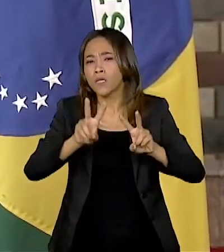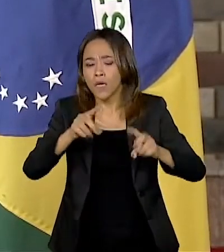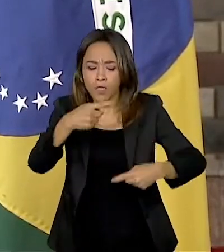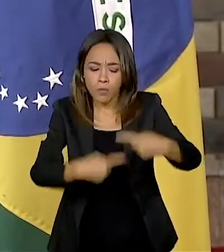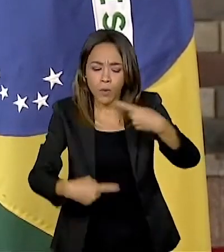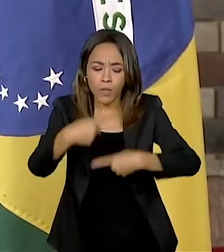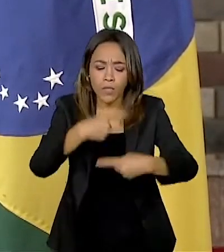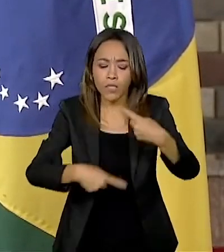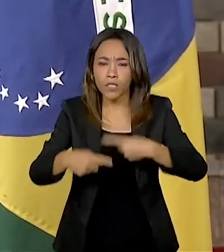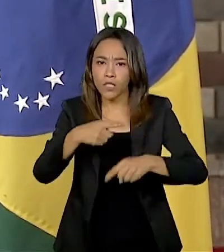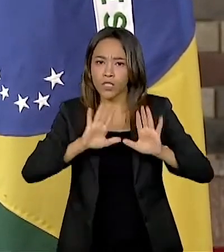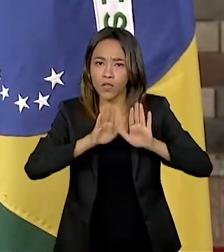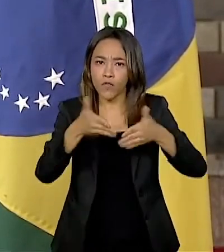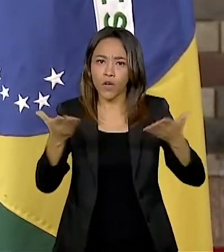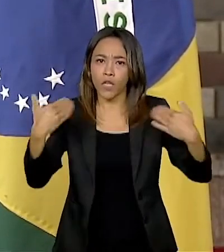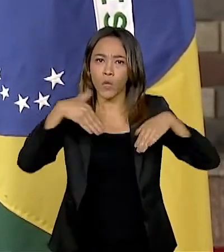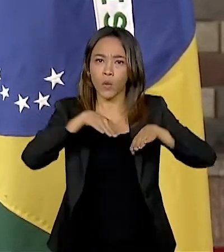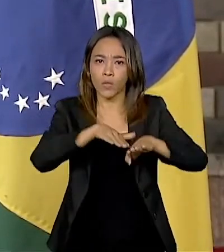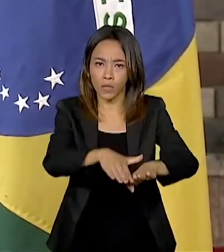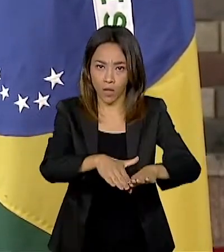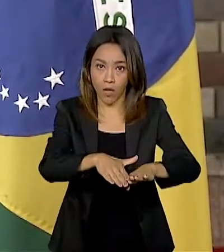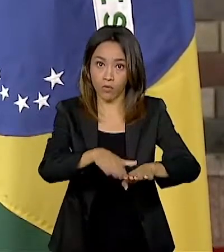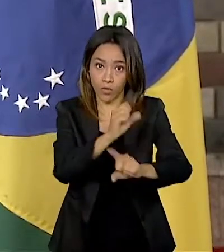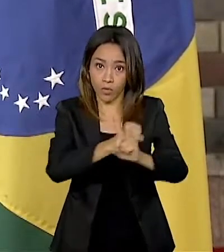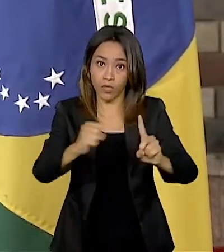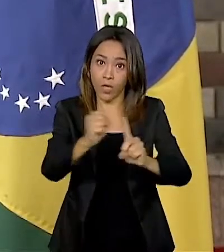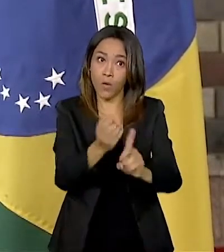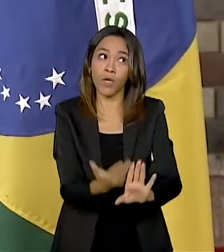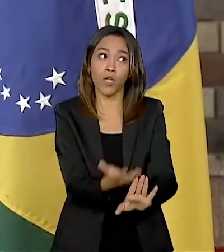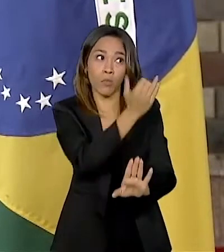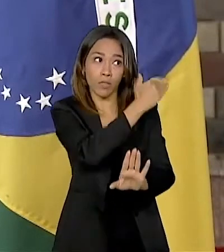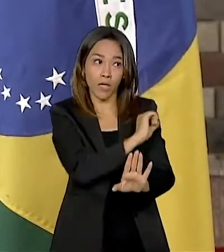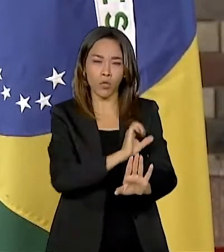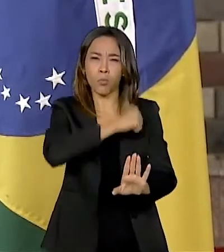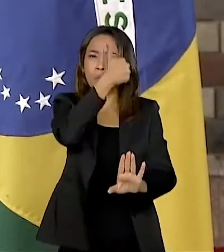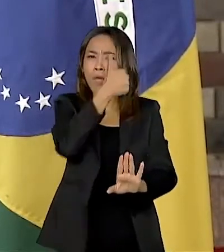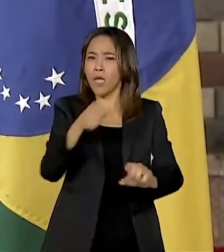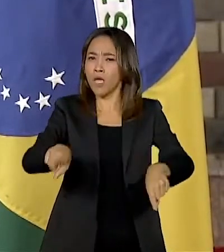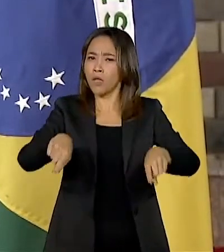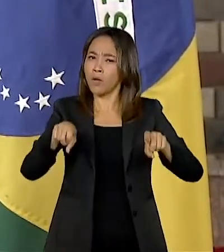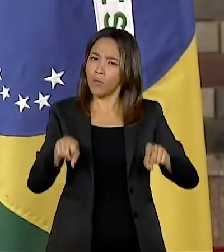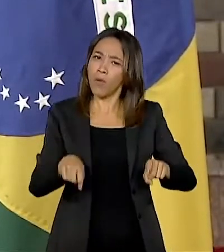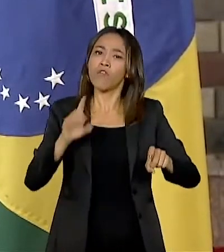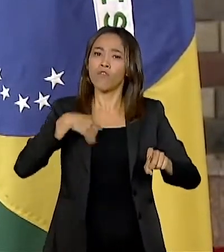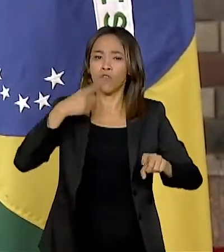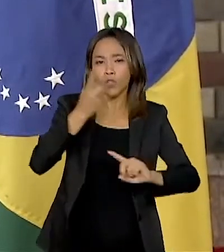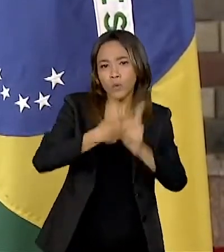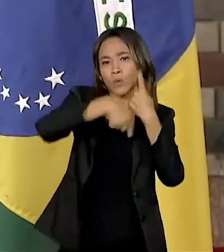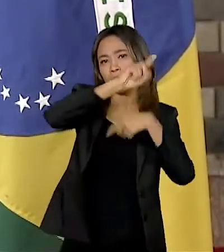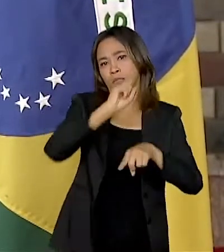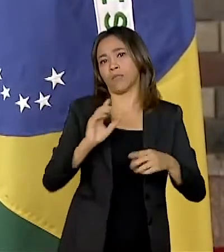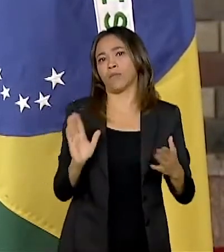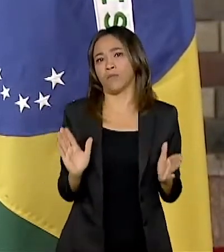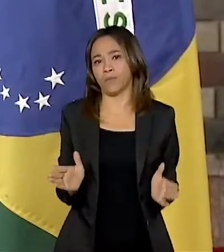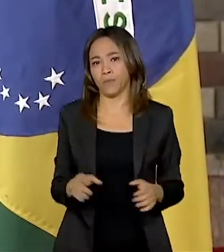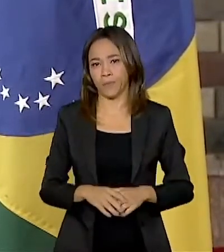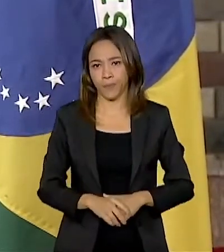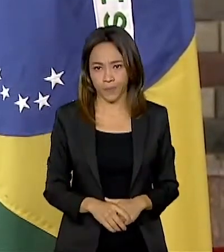social. And que foram sucesso no nosso primeiro mandato. And we're restoring all the social inclusion